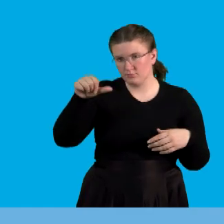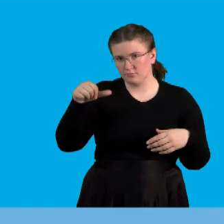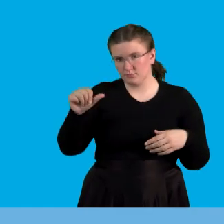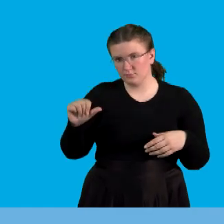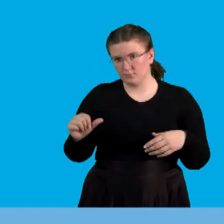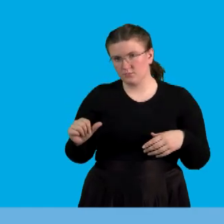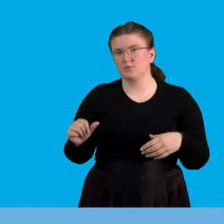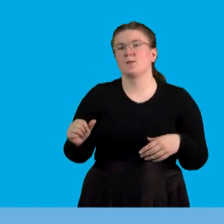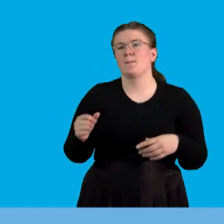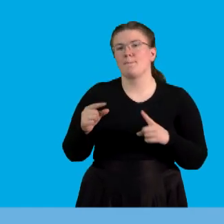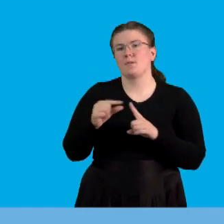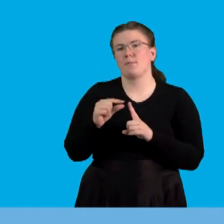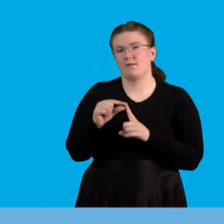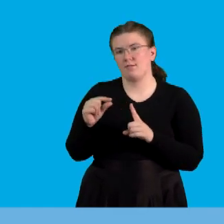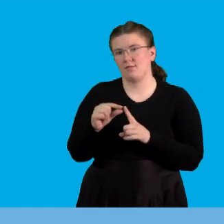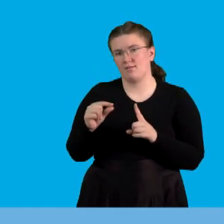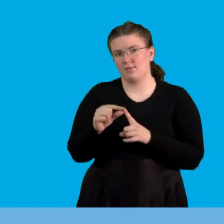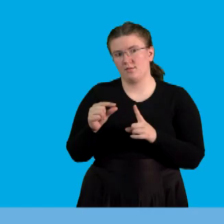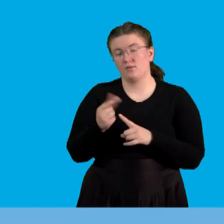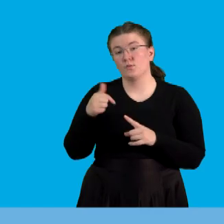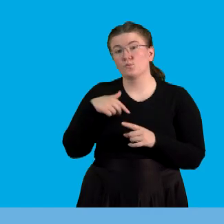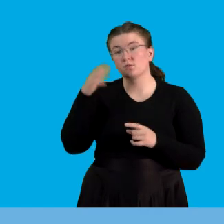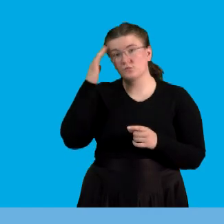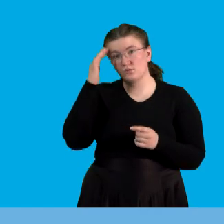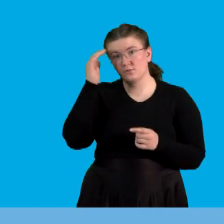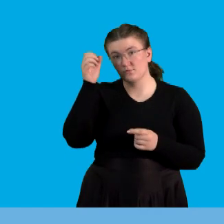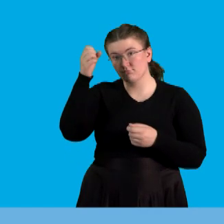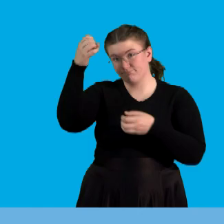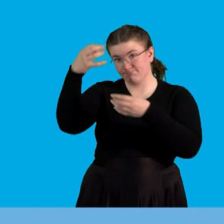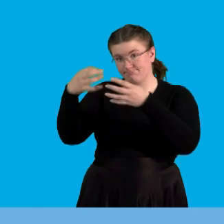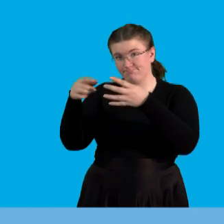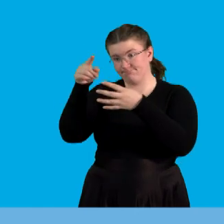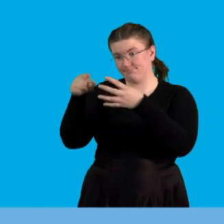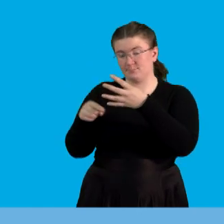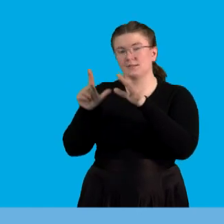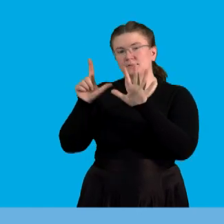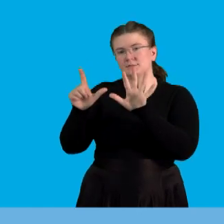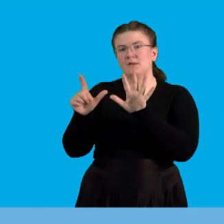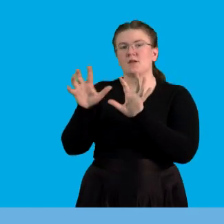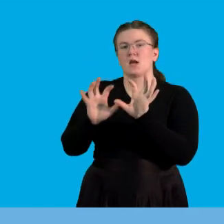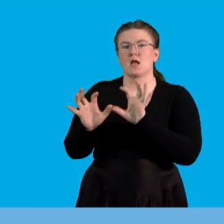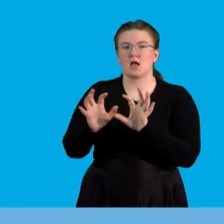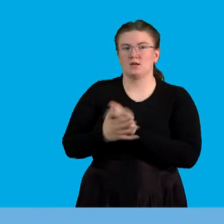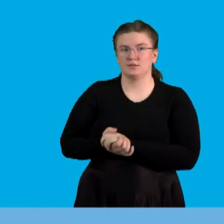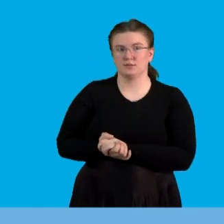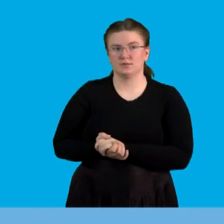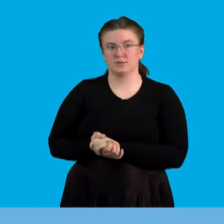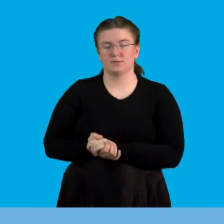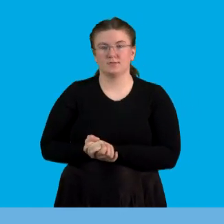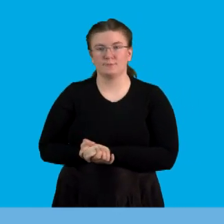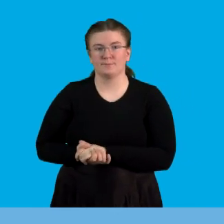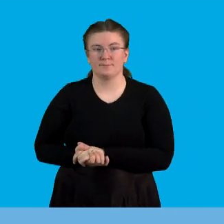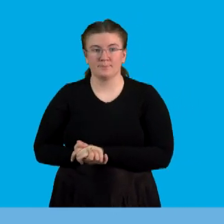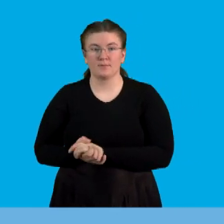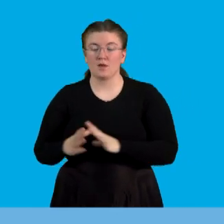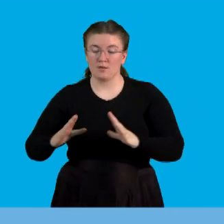the way to the violet, and those ones we do know that they are making up the 7 spectrum of light. So prisms are not